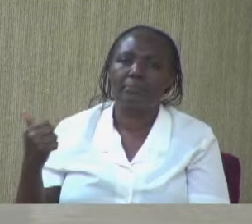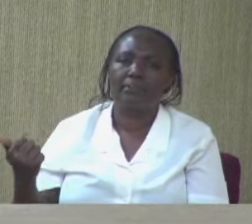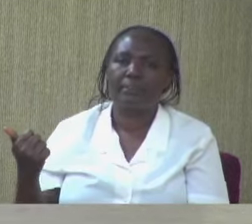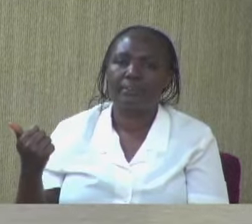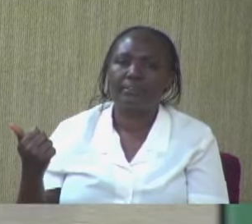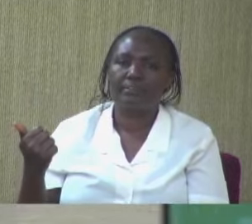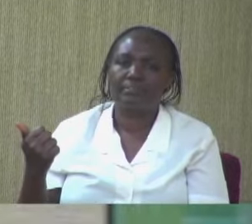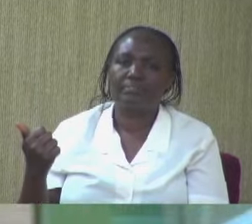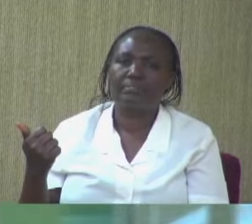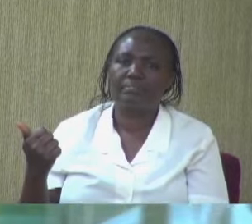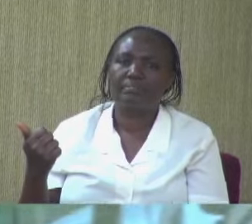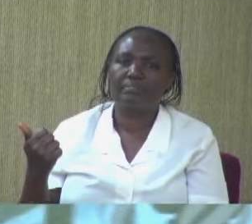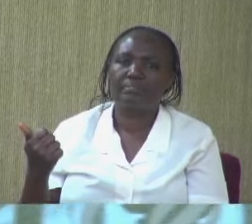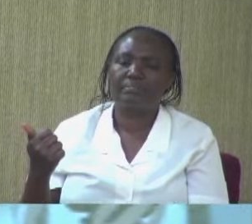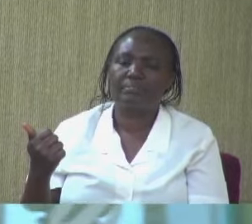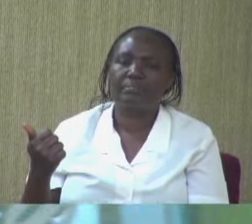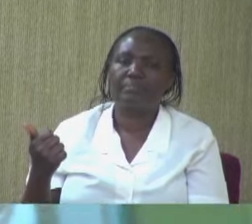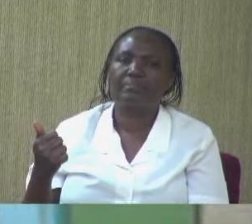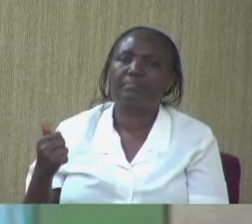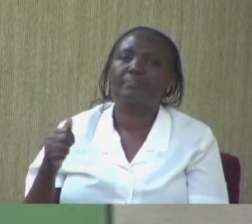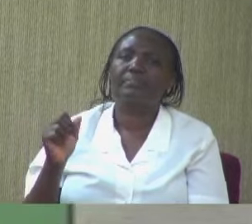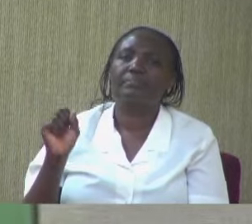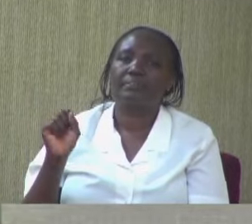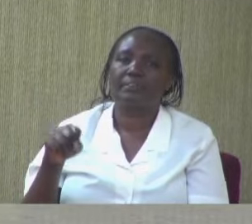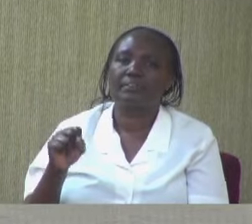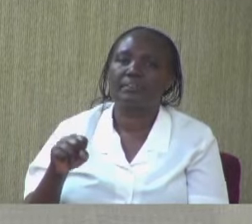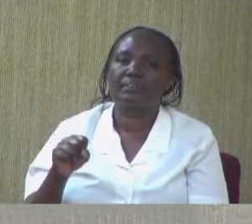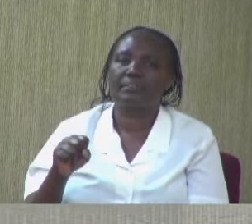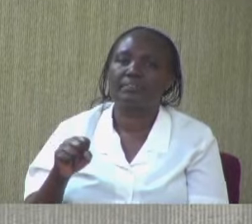Is that a fair question? It's a fair question.